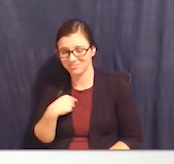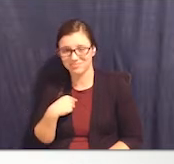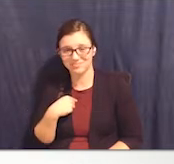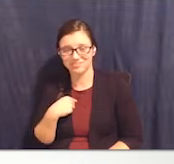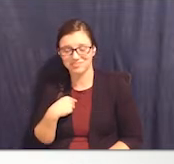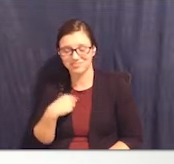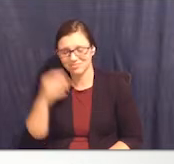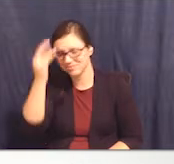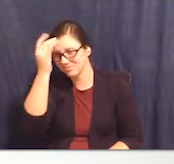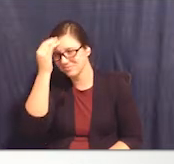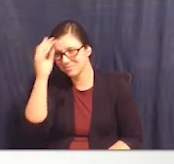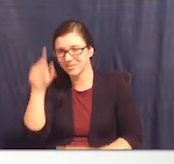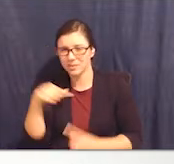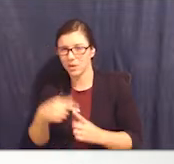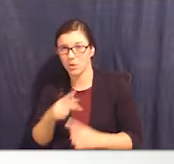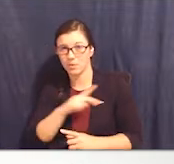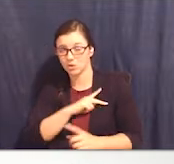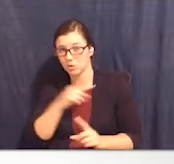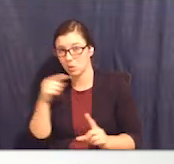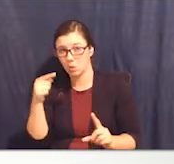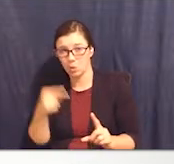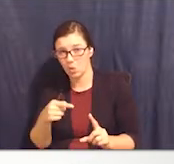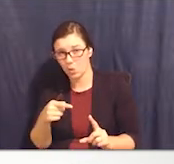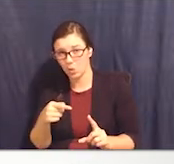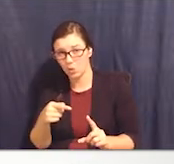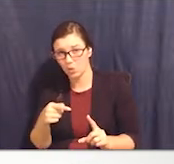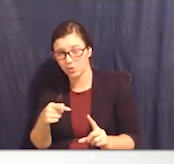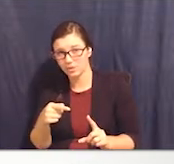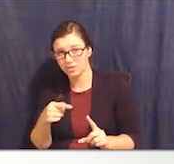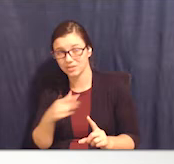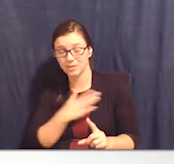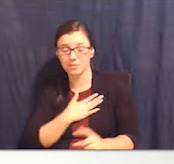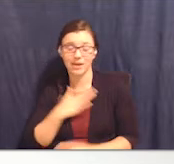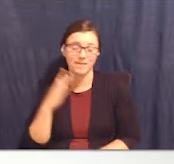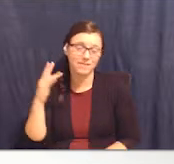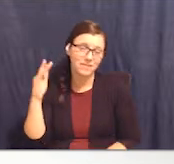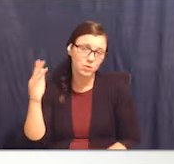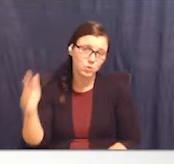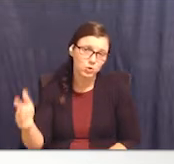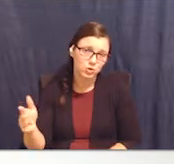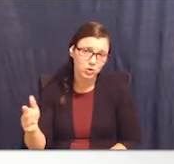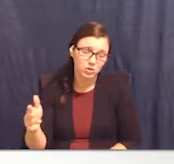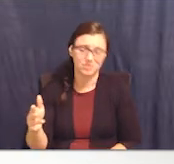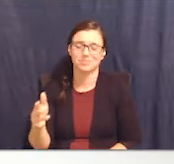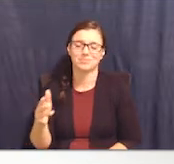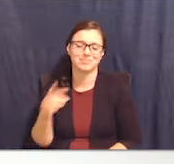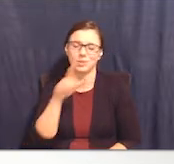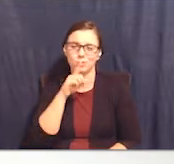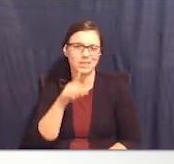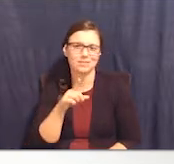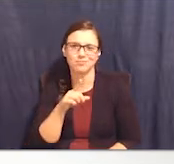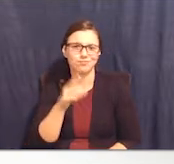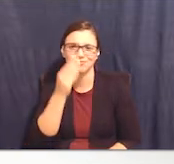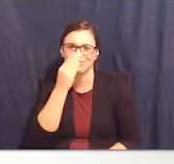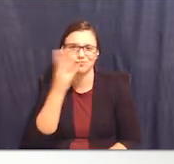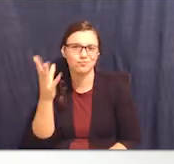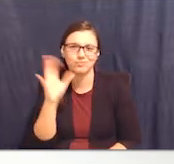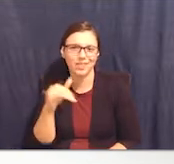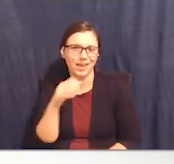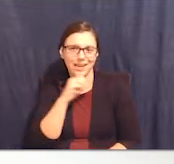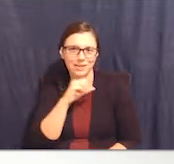that it's important for anybody to get out there and know it, and for our students with